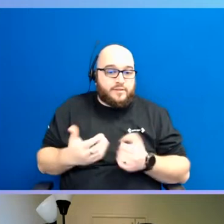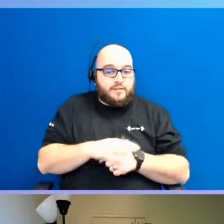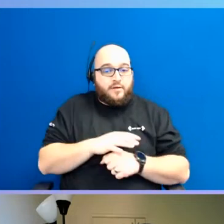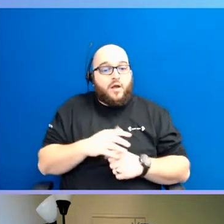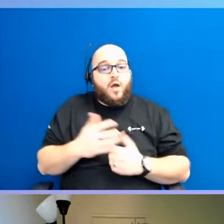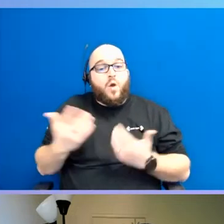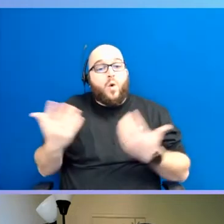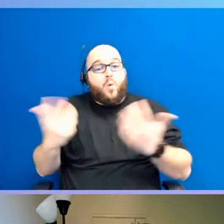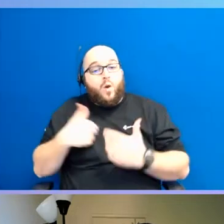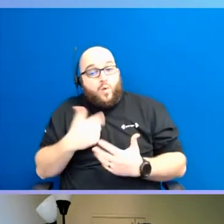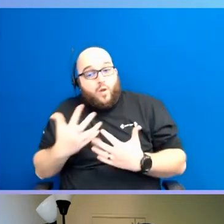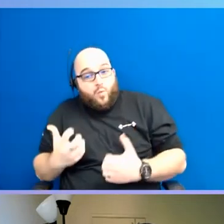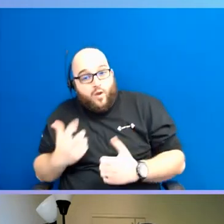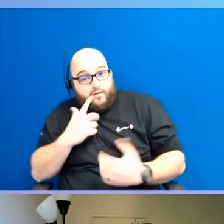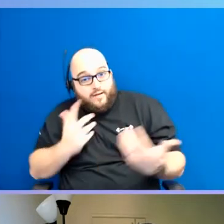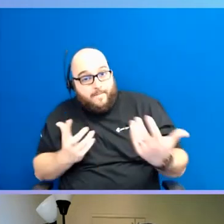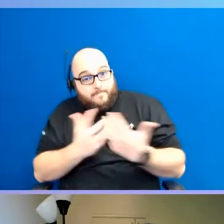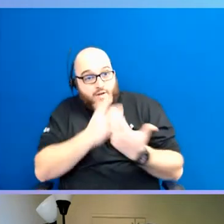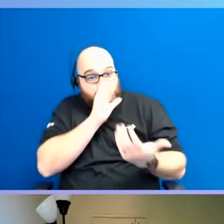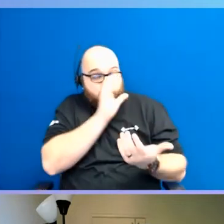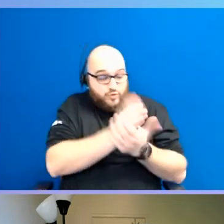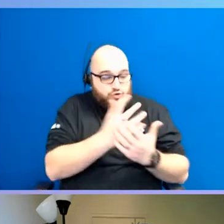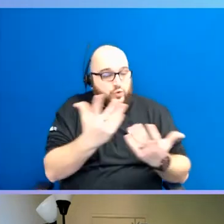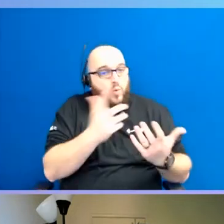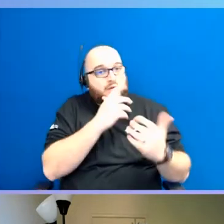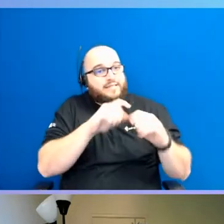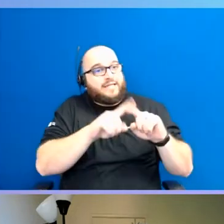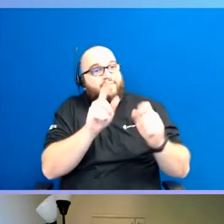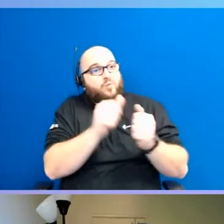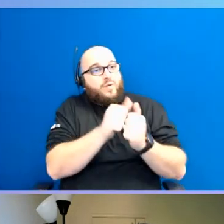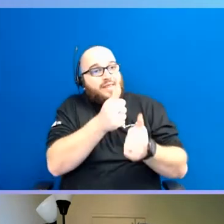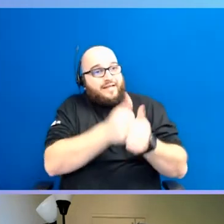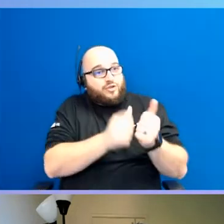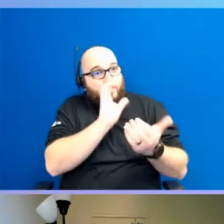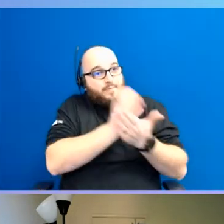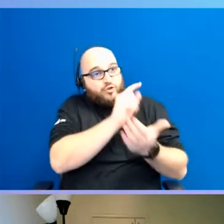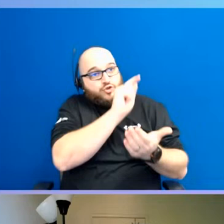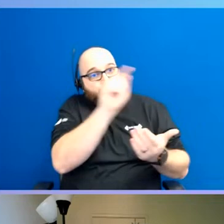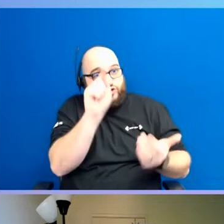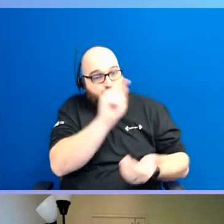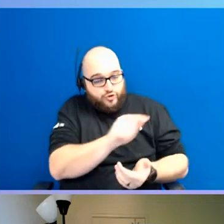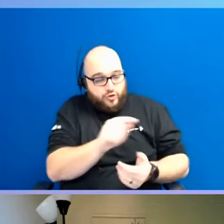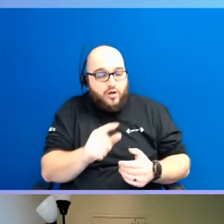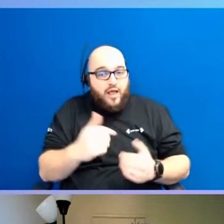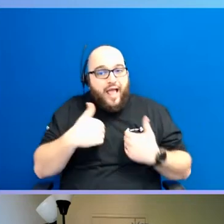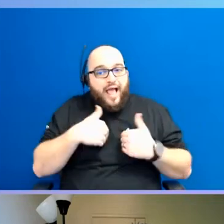the prompt? What are the differences between the images? There are still other details worth knowing,